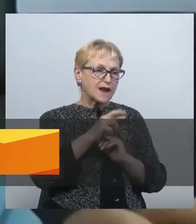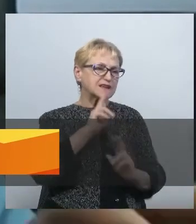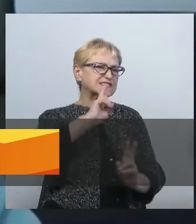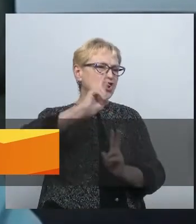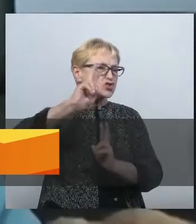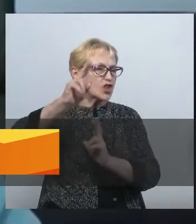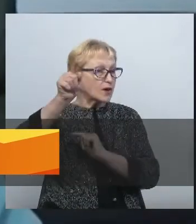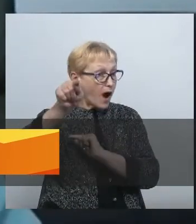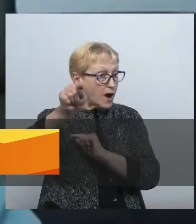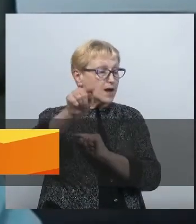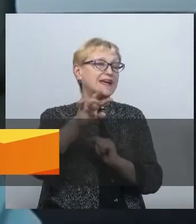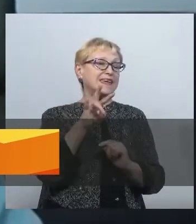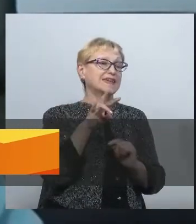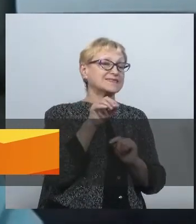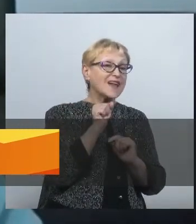first it